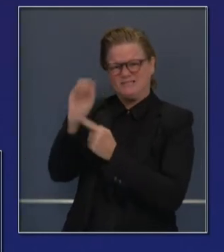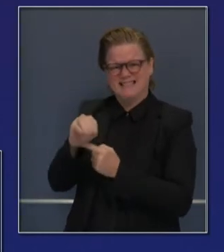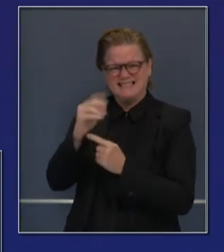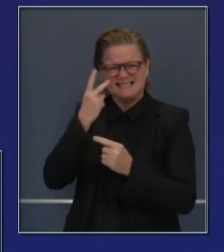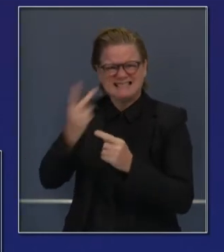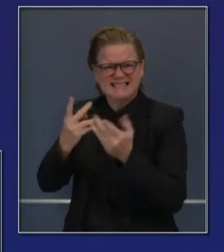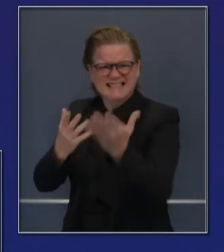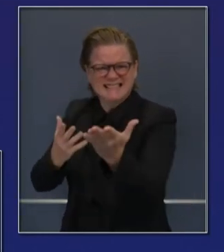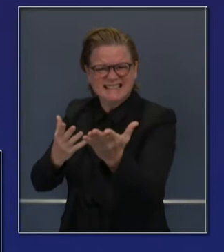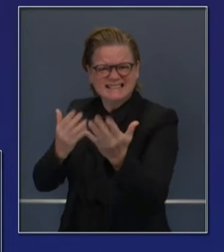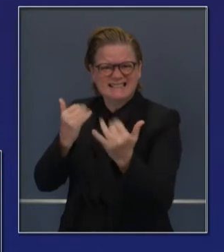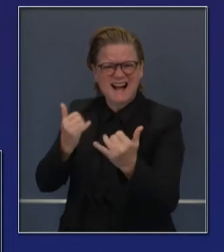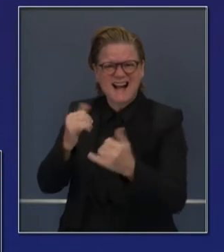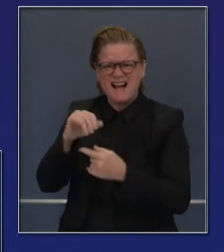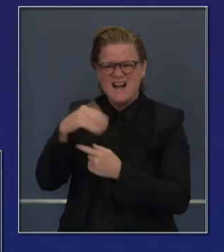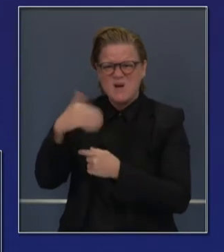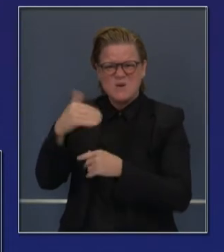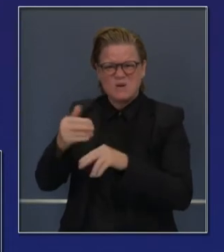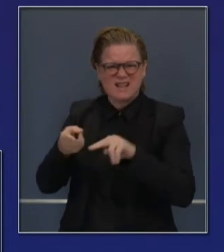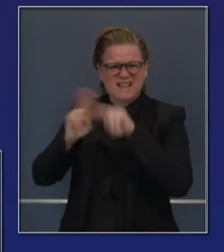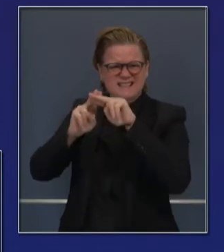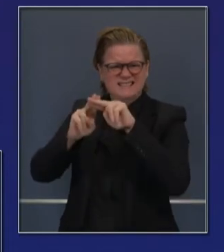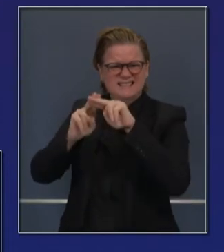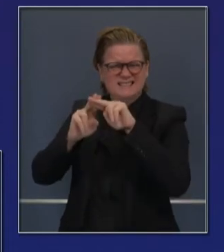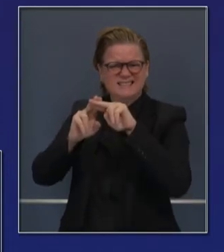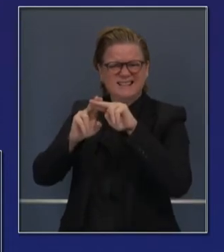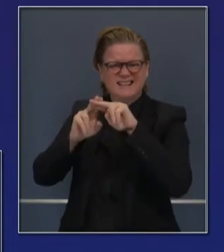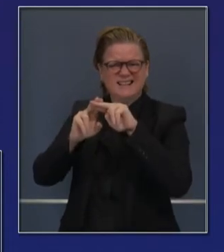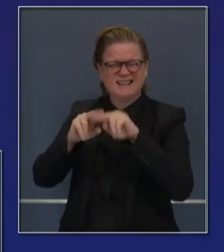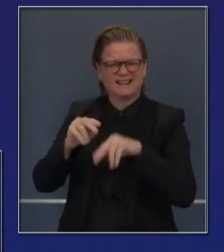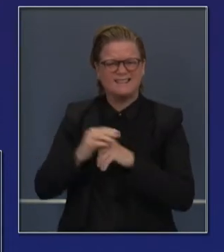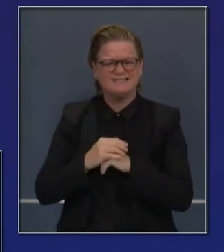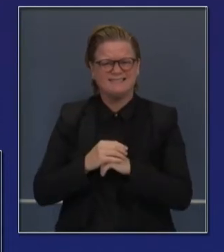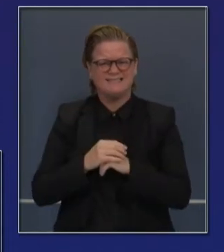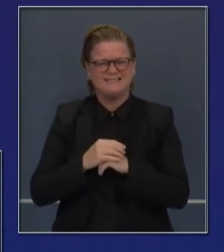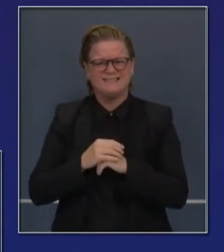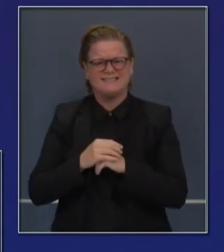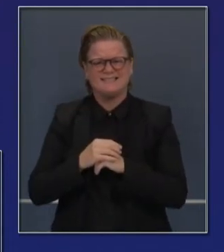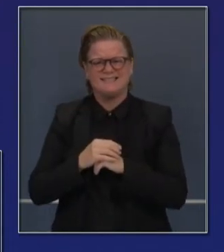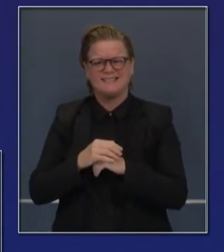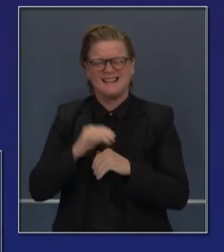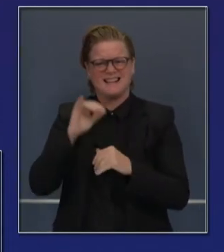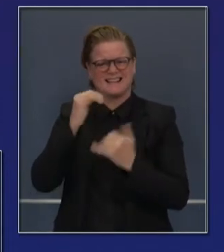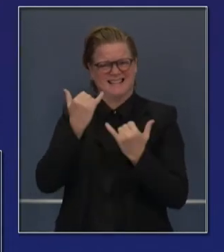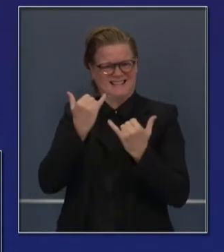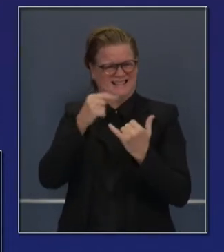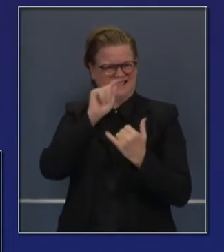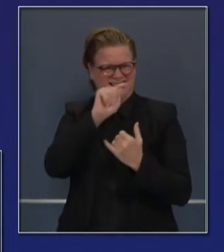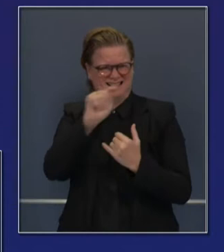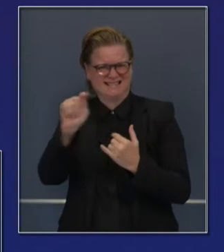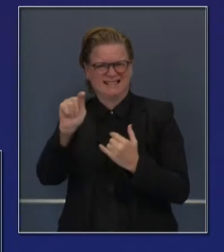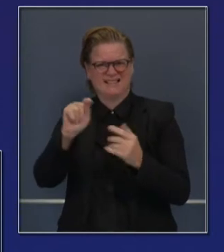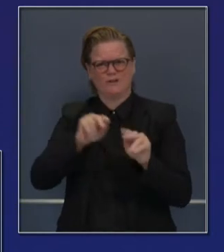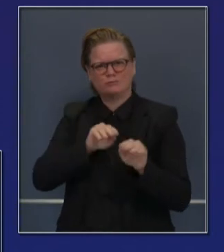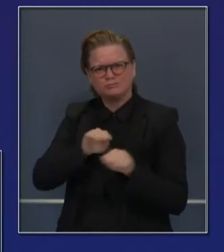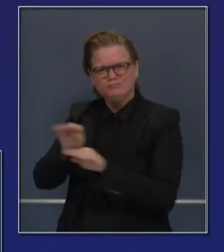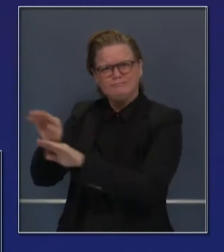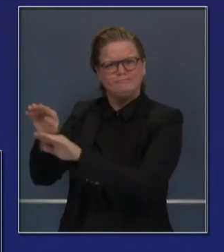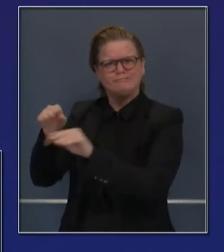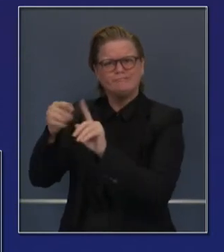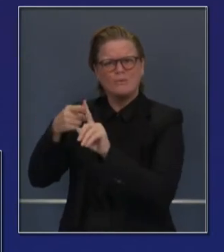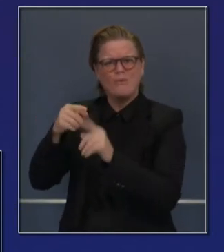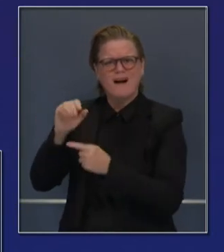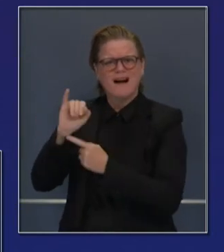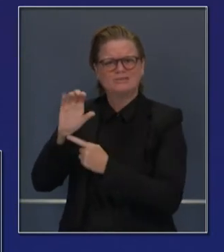alone, 1,812 individuals now in the ICUs. That represents 23% of the total number